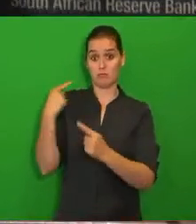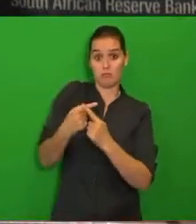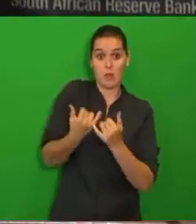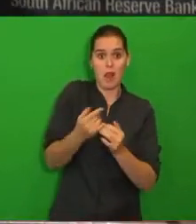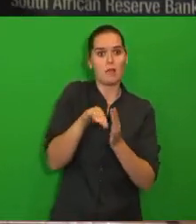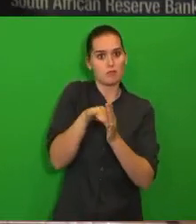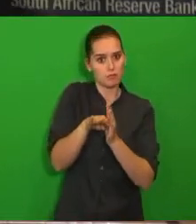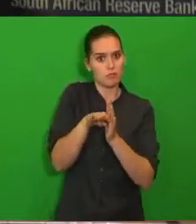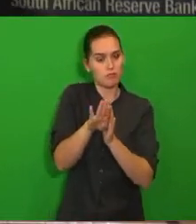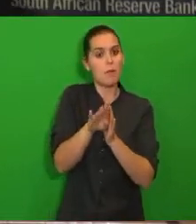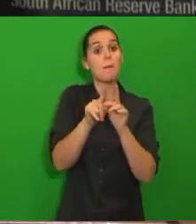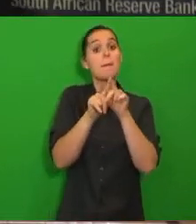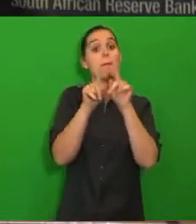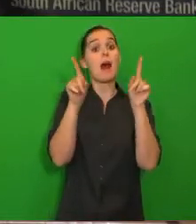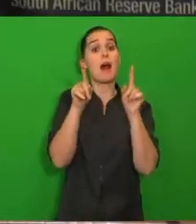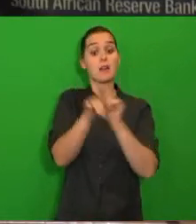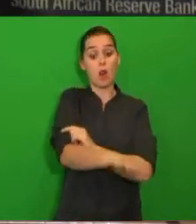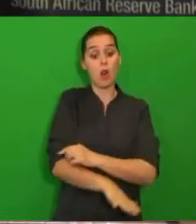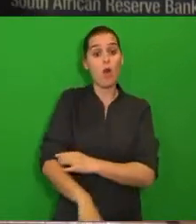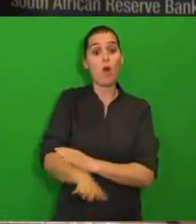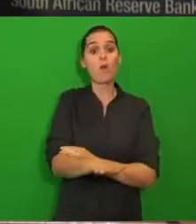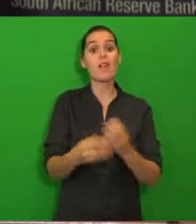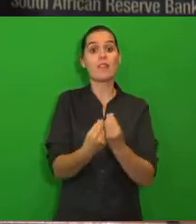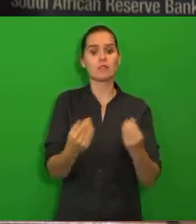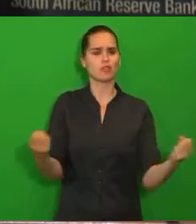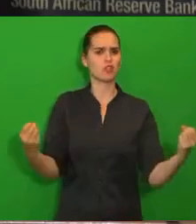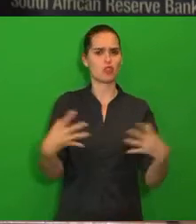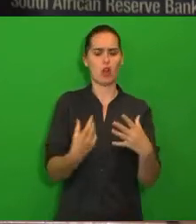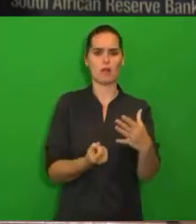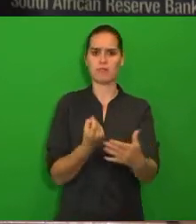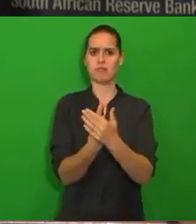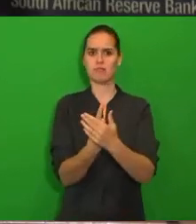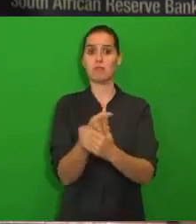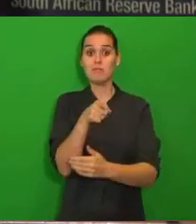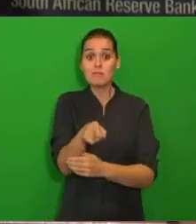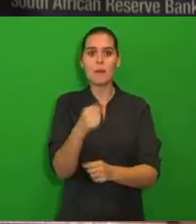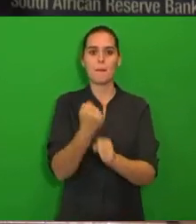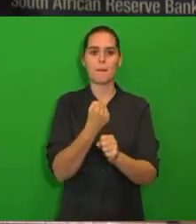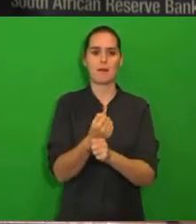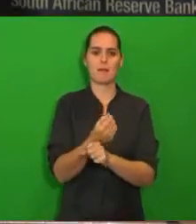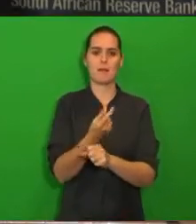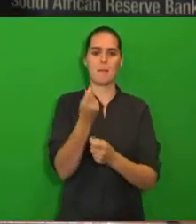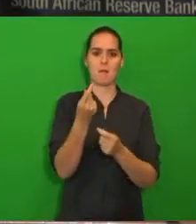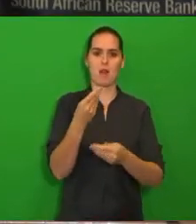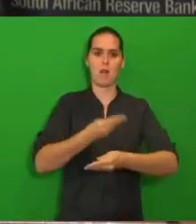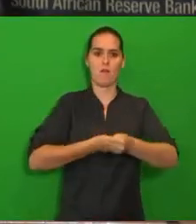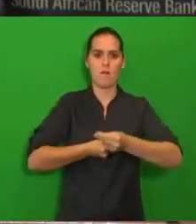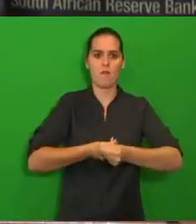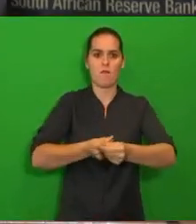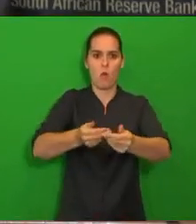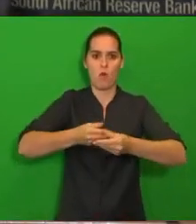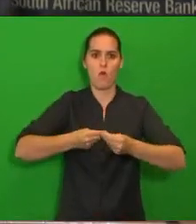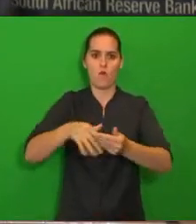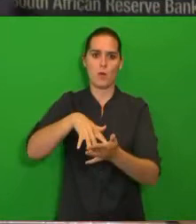that domestic shocks generate more capital flow volatility and put pressure on the exchange